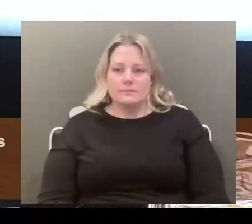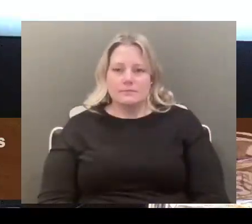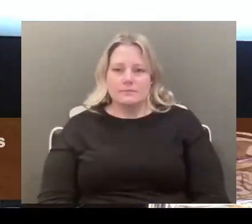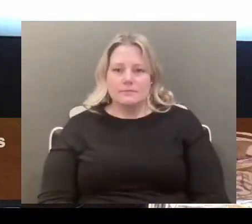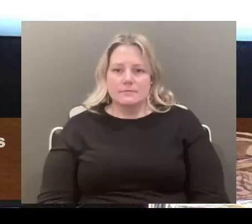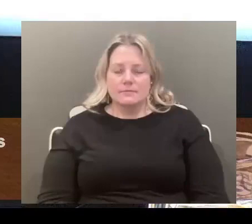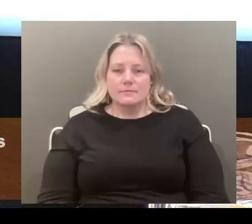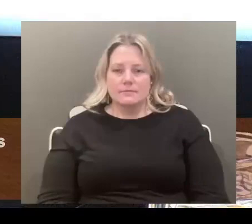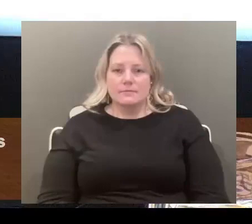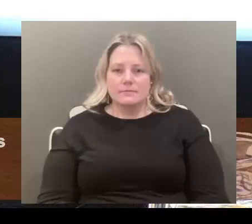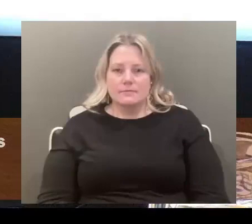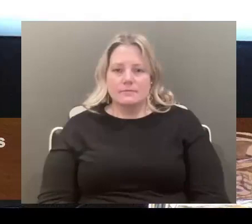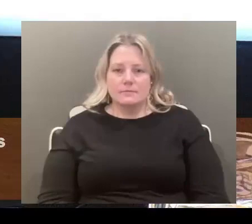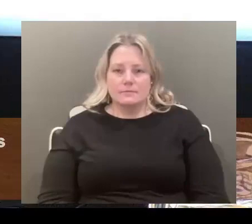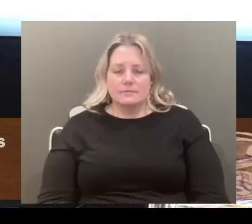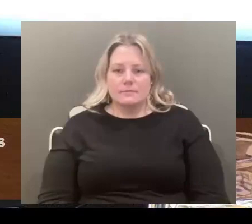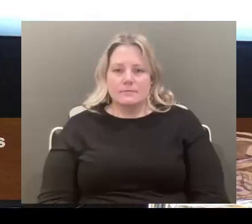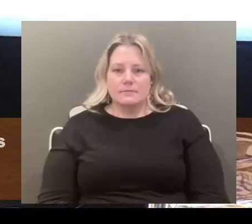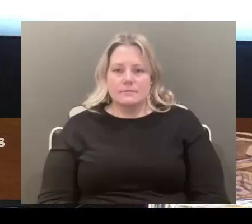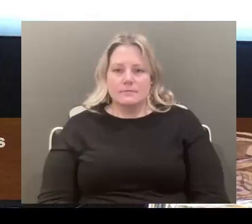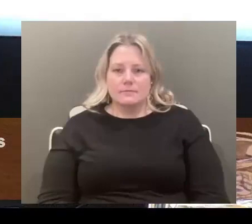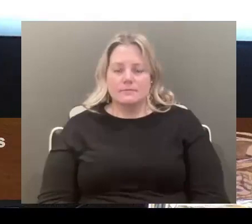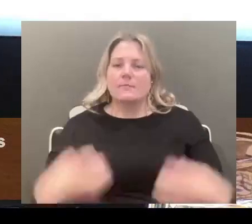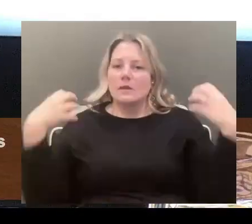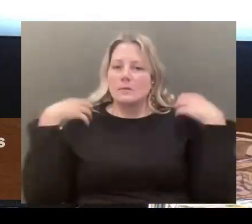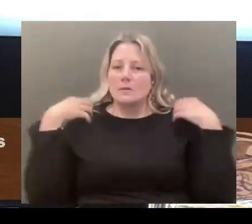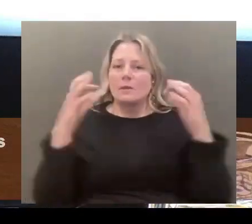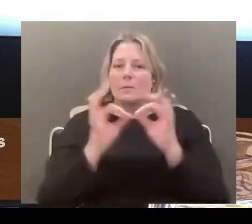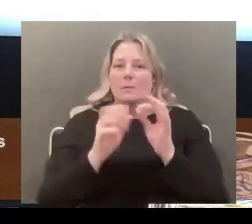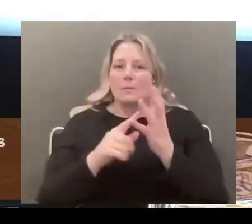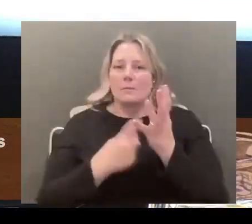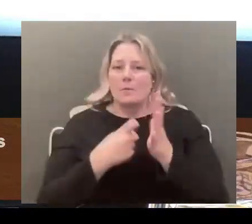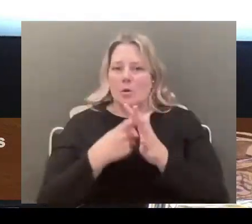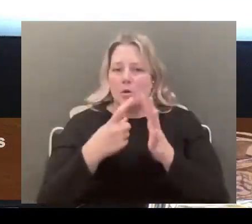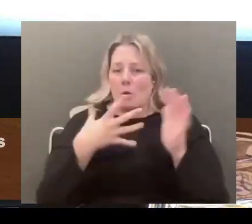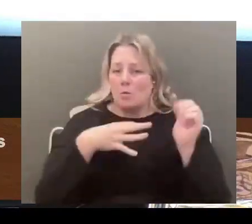I just want to ask a question. I don't want to open something up, but my